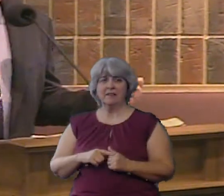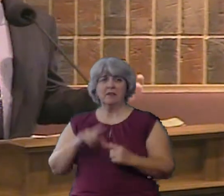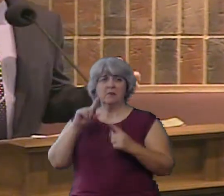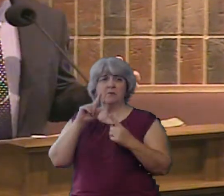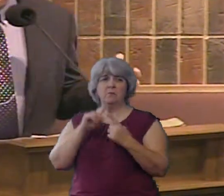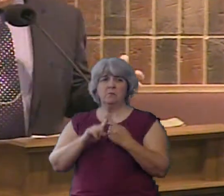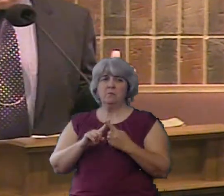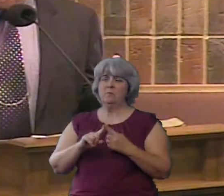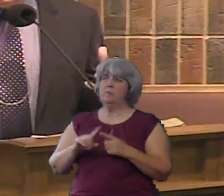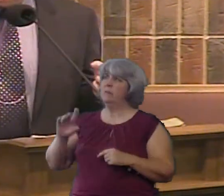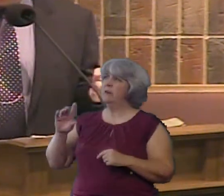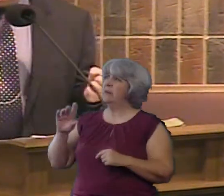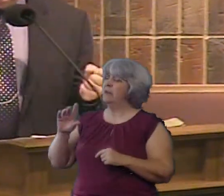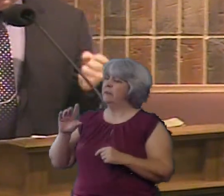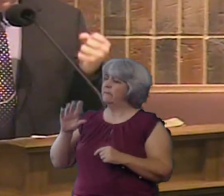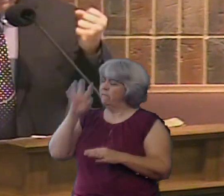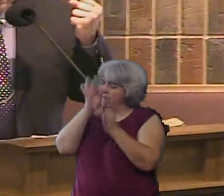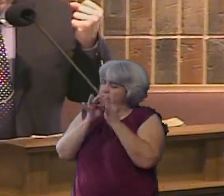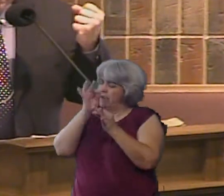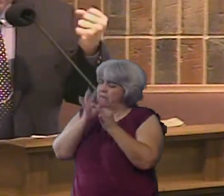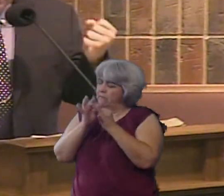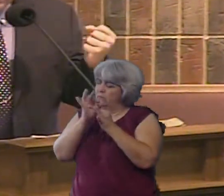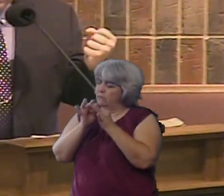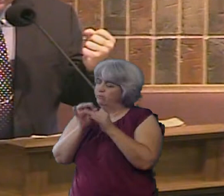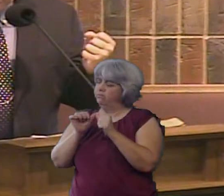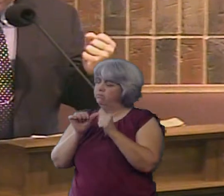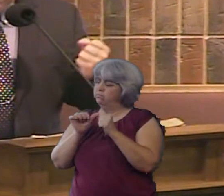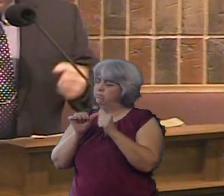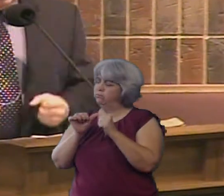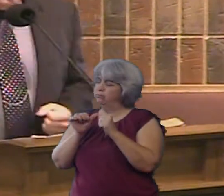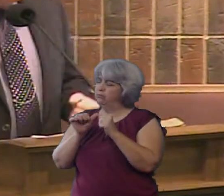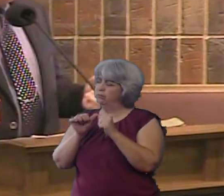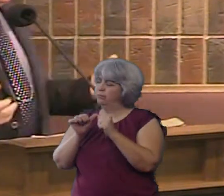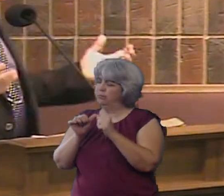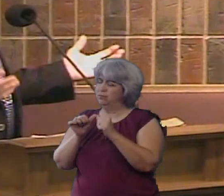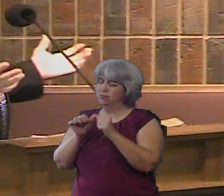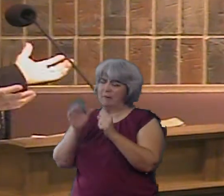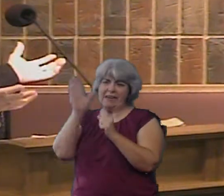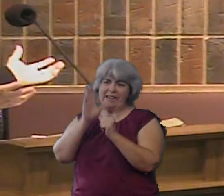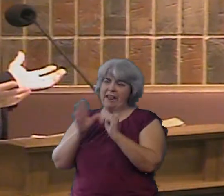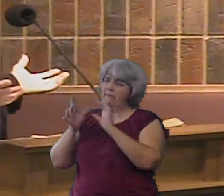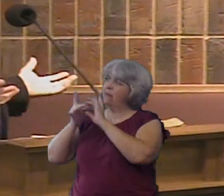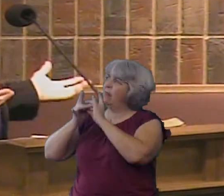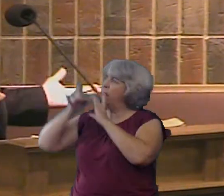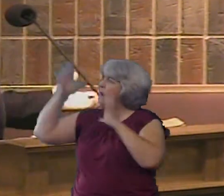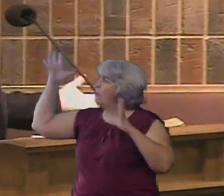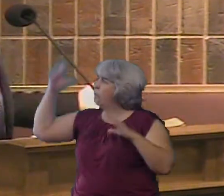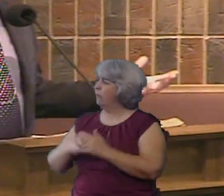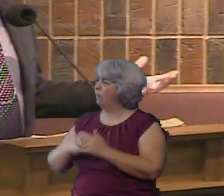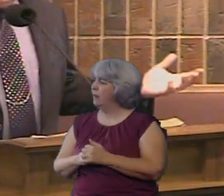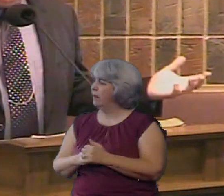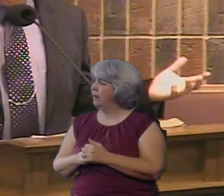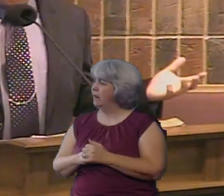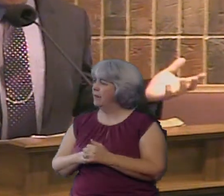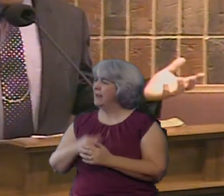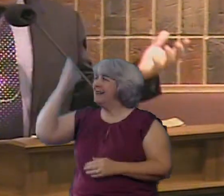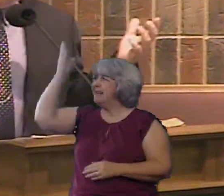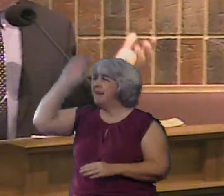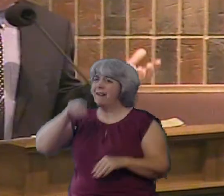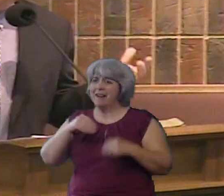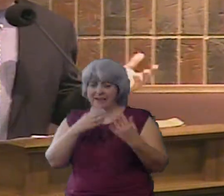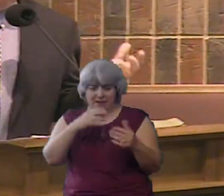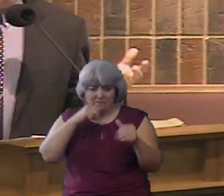unchanging in your faith, that these things will never let go, to understand the blessings that God gives every day and